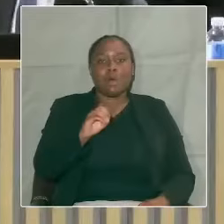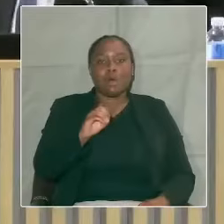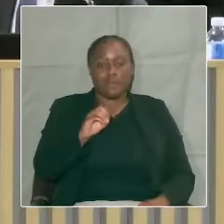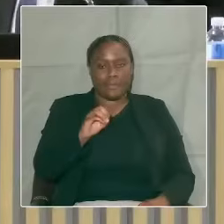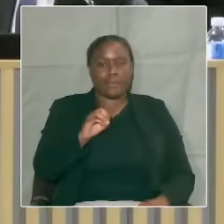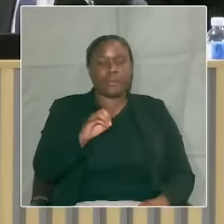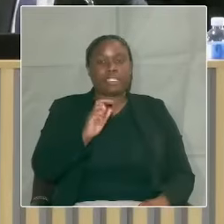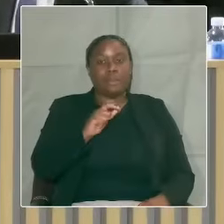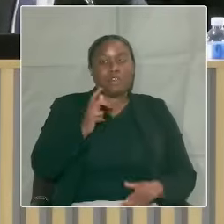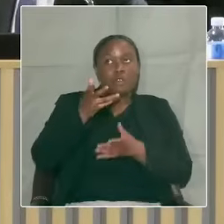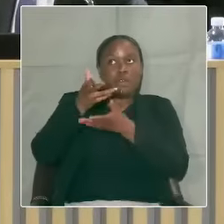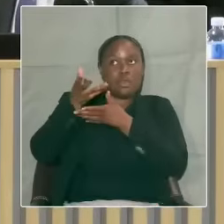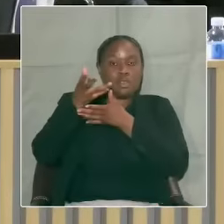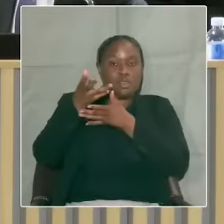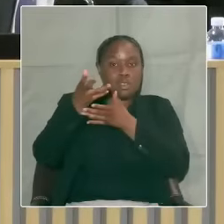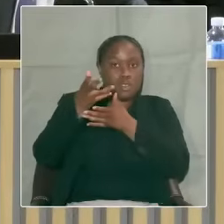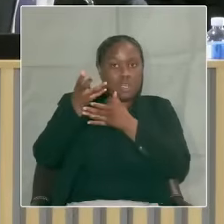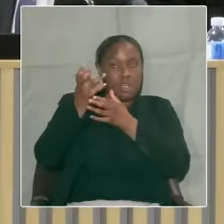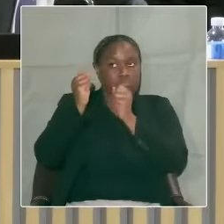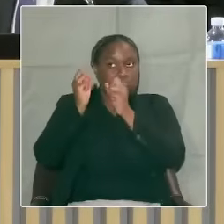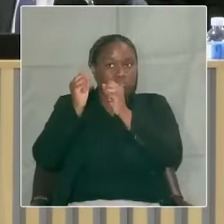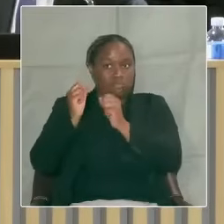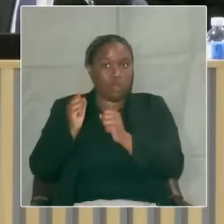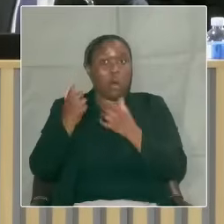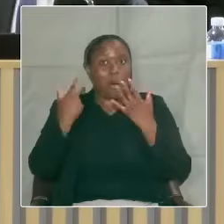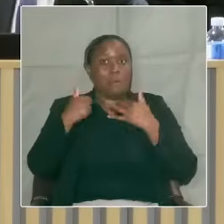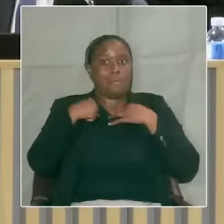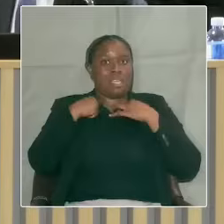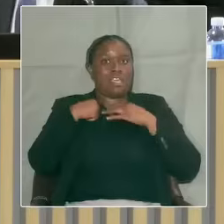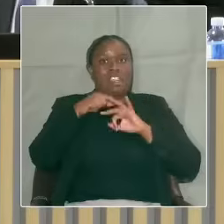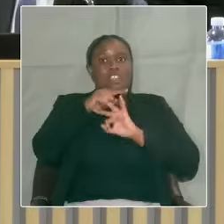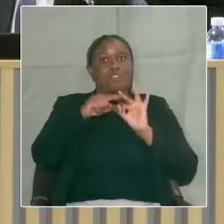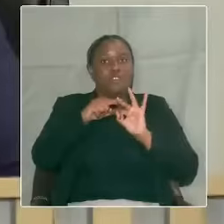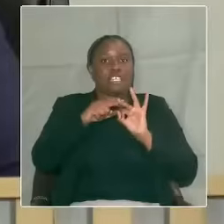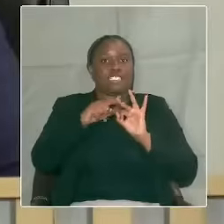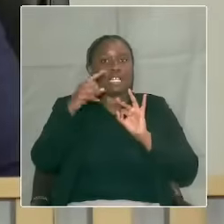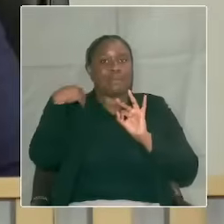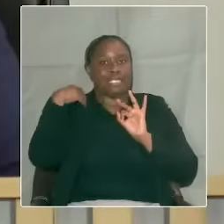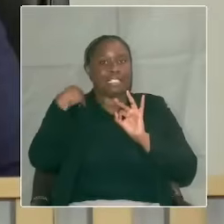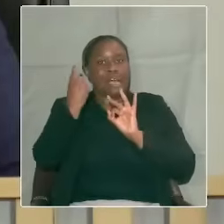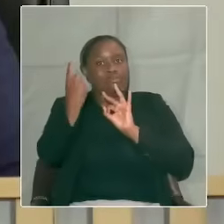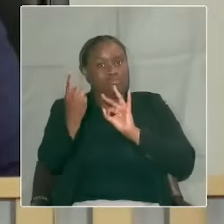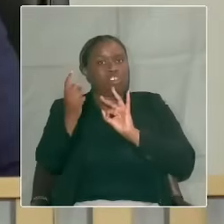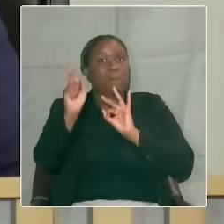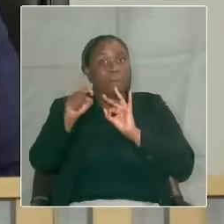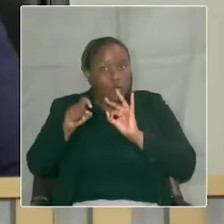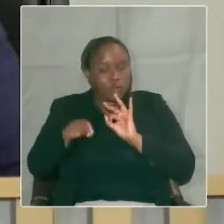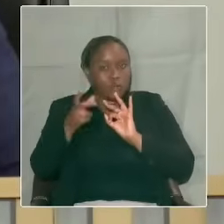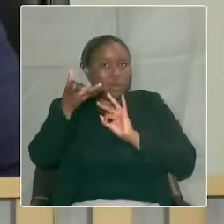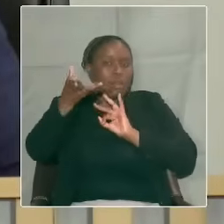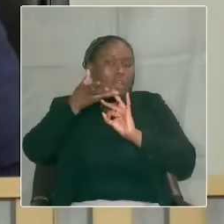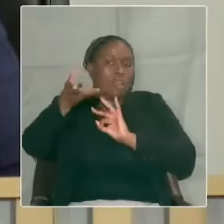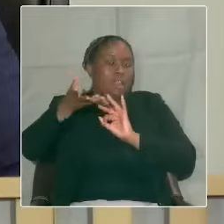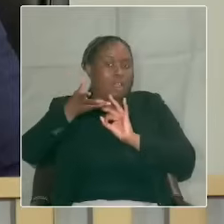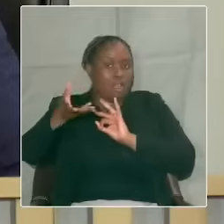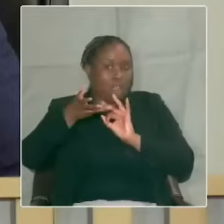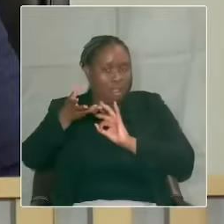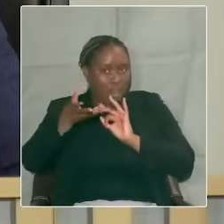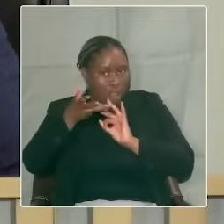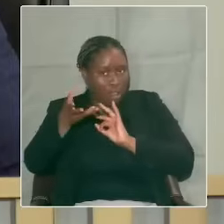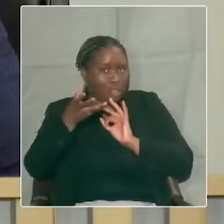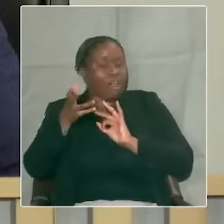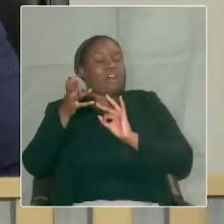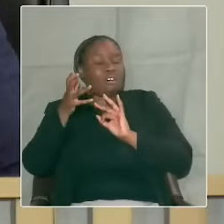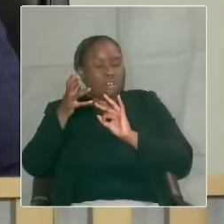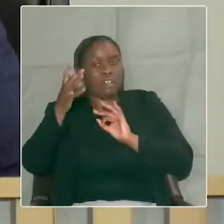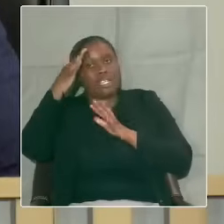or had briefing from myself. To an extent, maybe